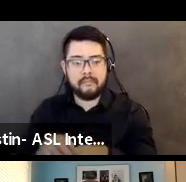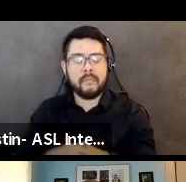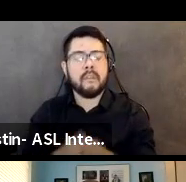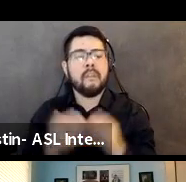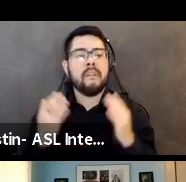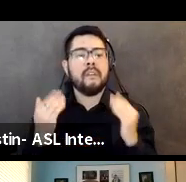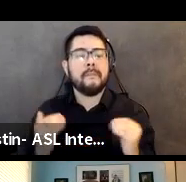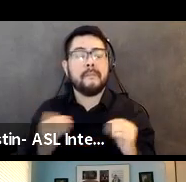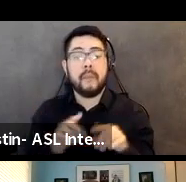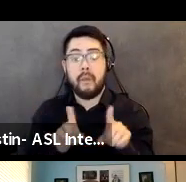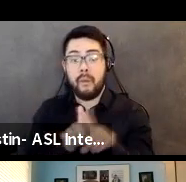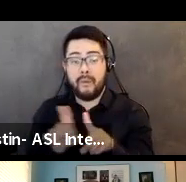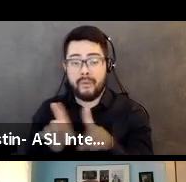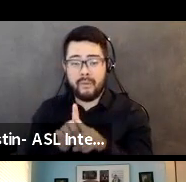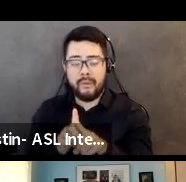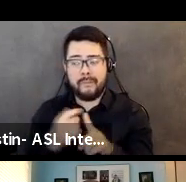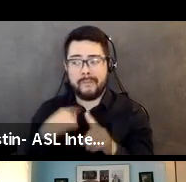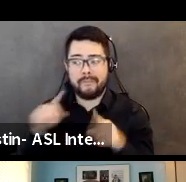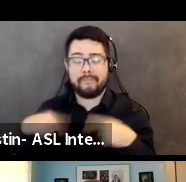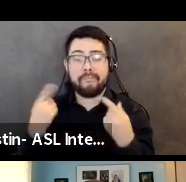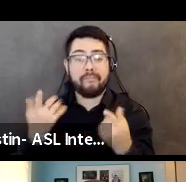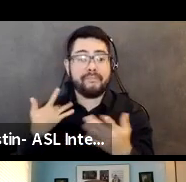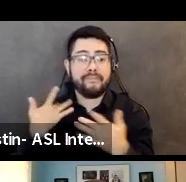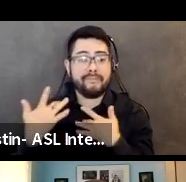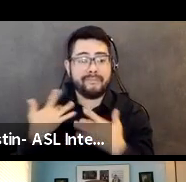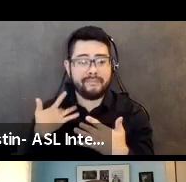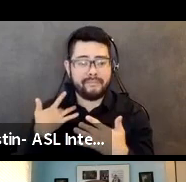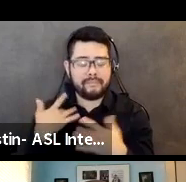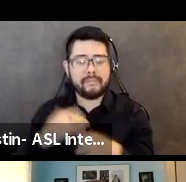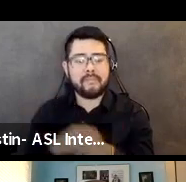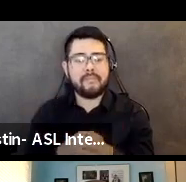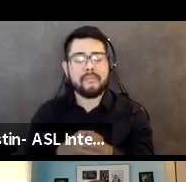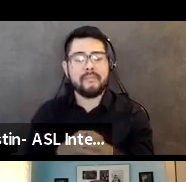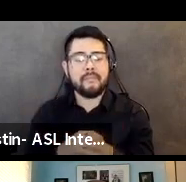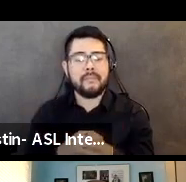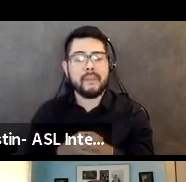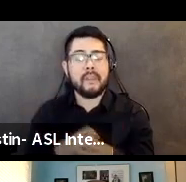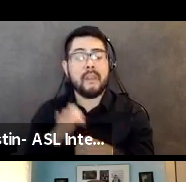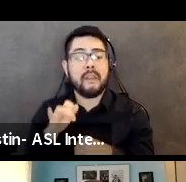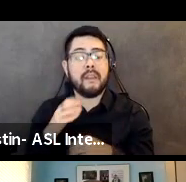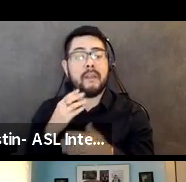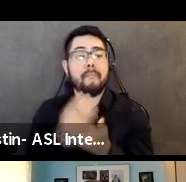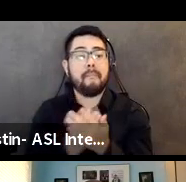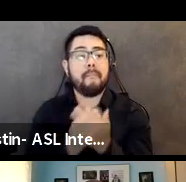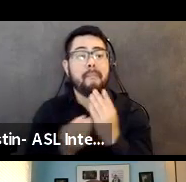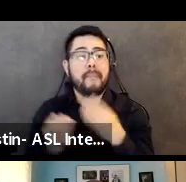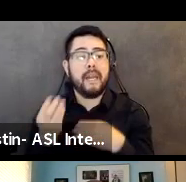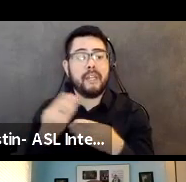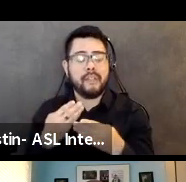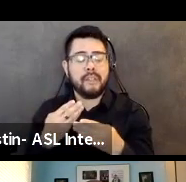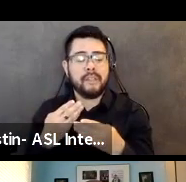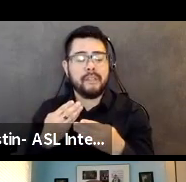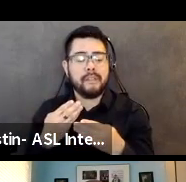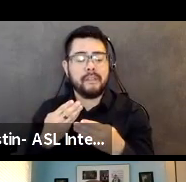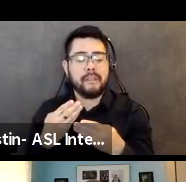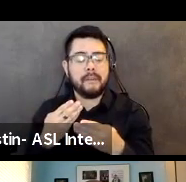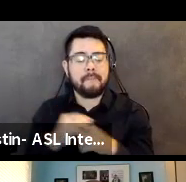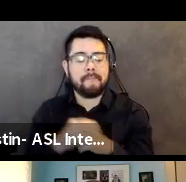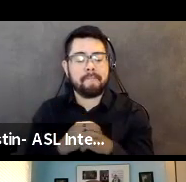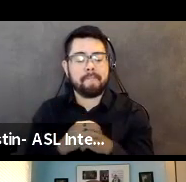i have also been concerned by the potential budgetary um